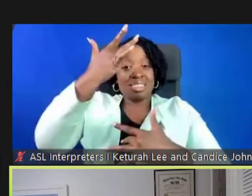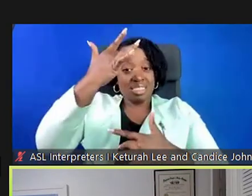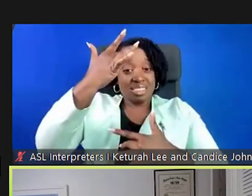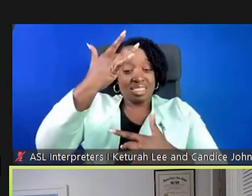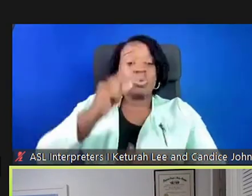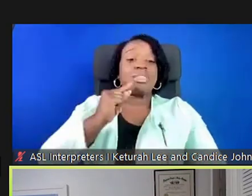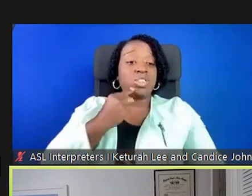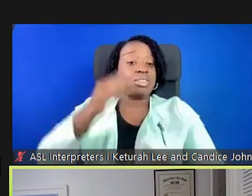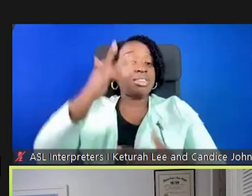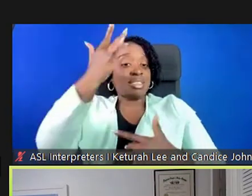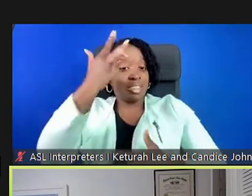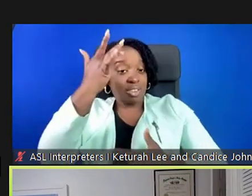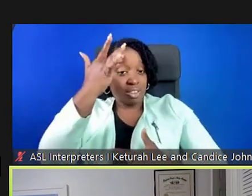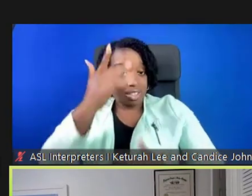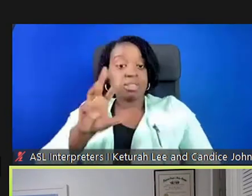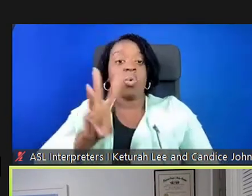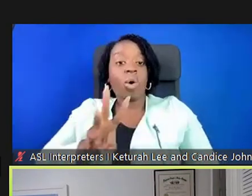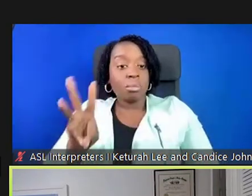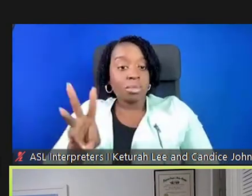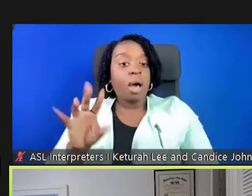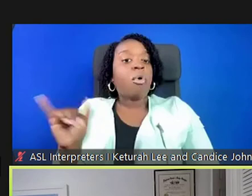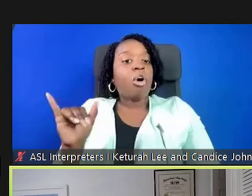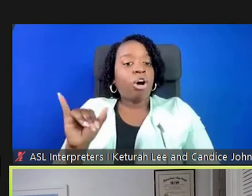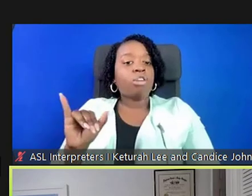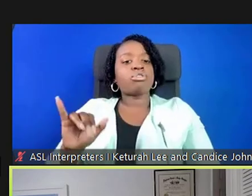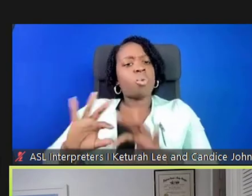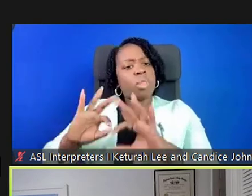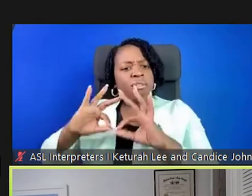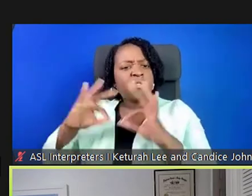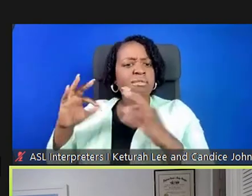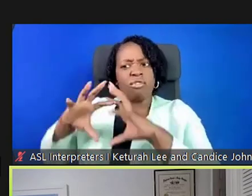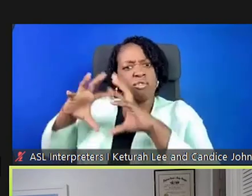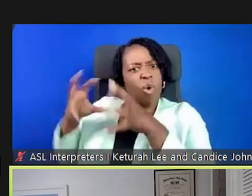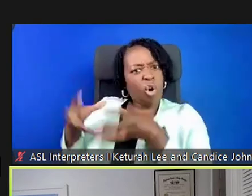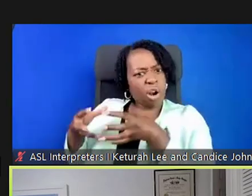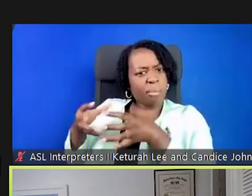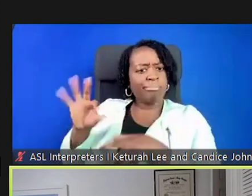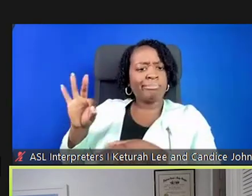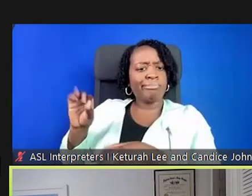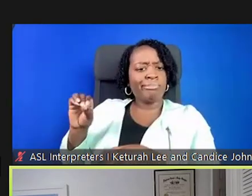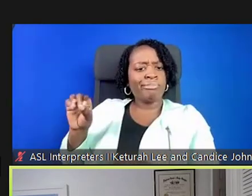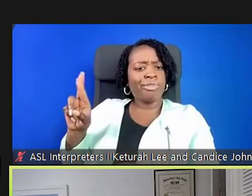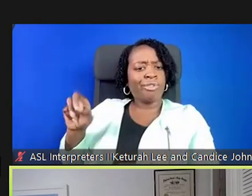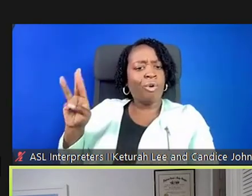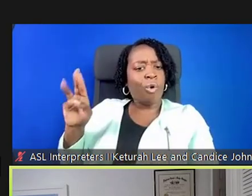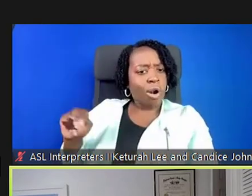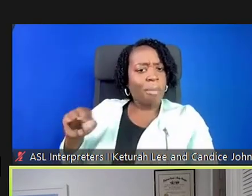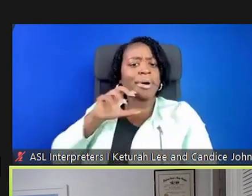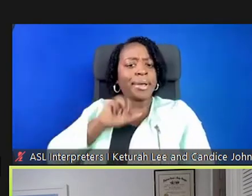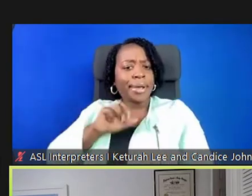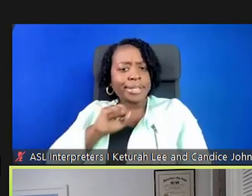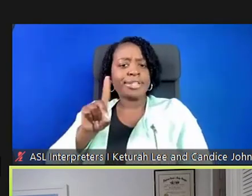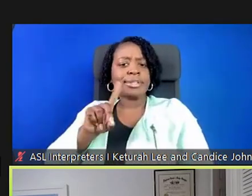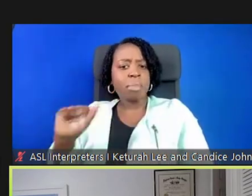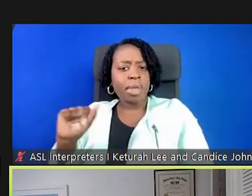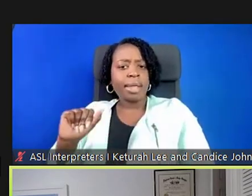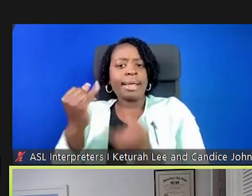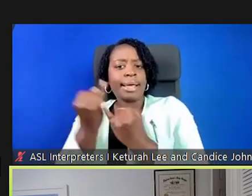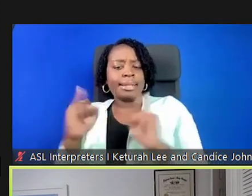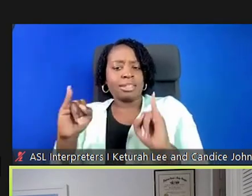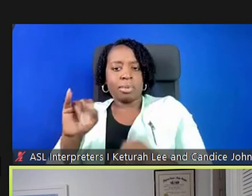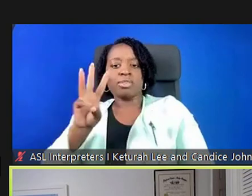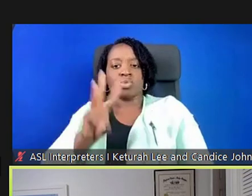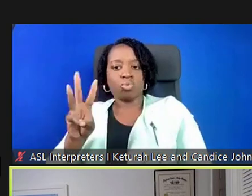which include previous information about previous webinars related to the COVID-19